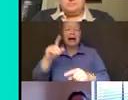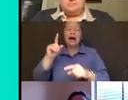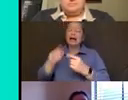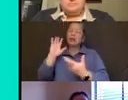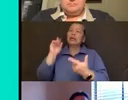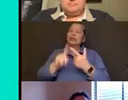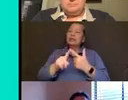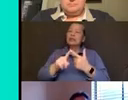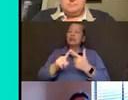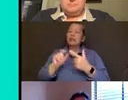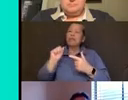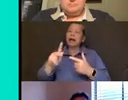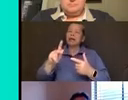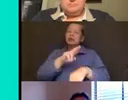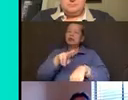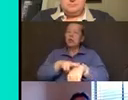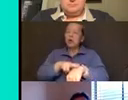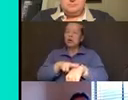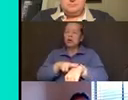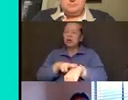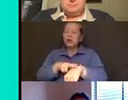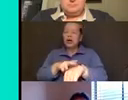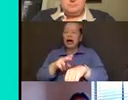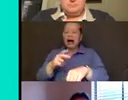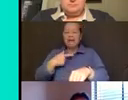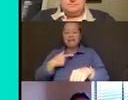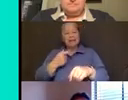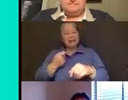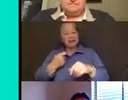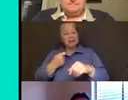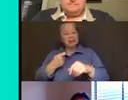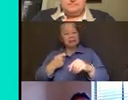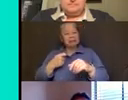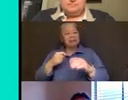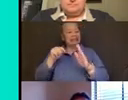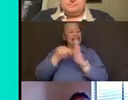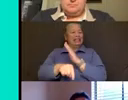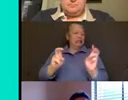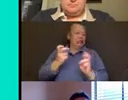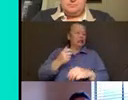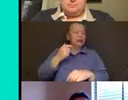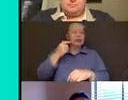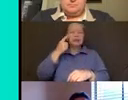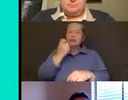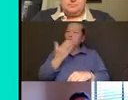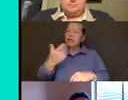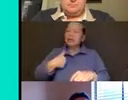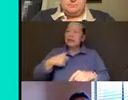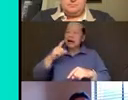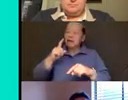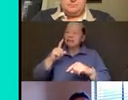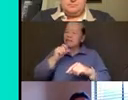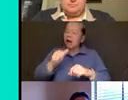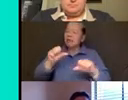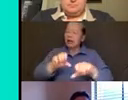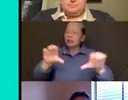or things that I haven't been able to do in several years. And